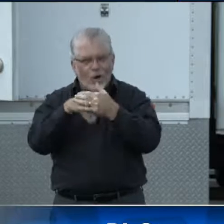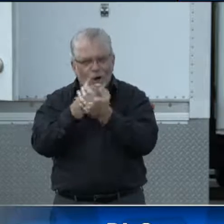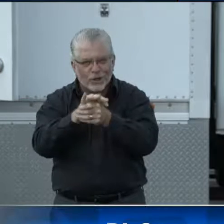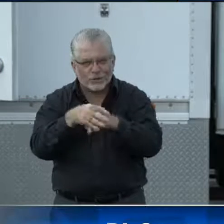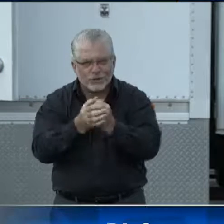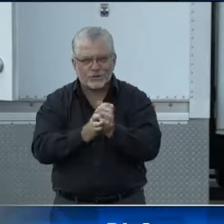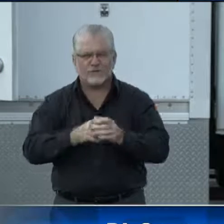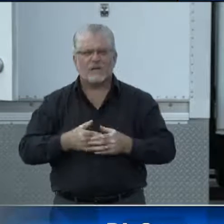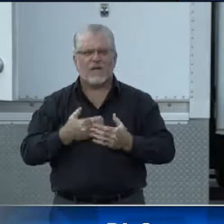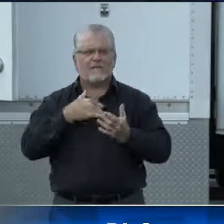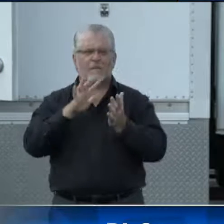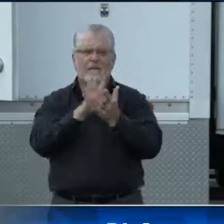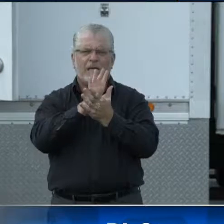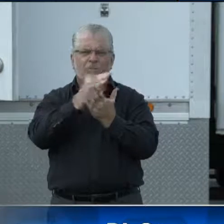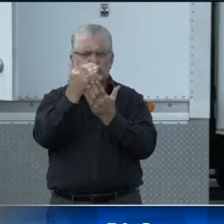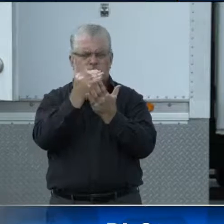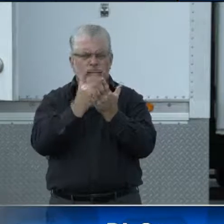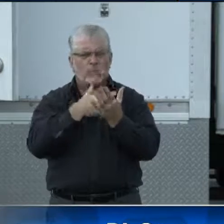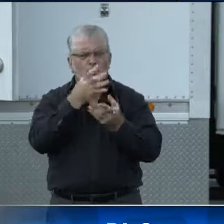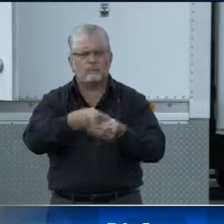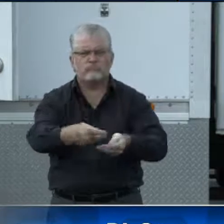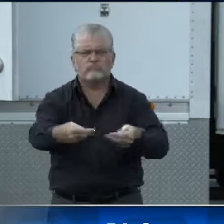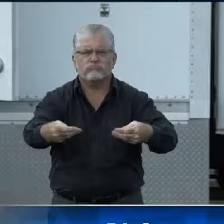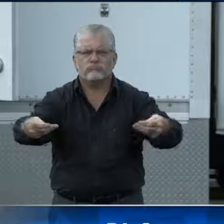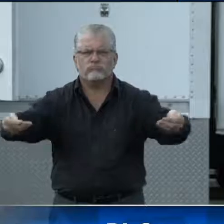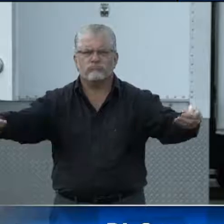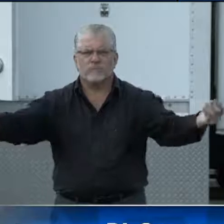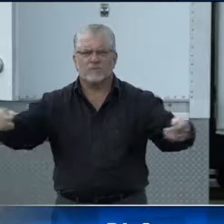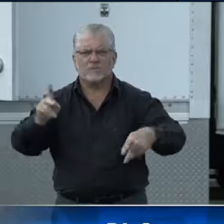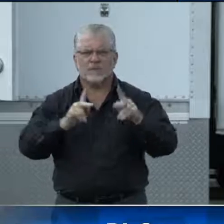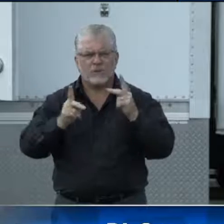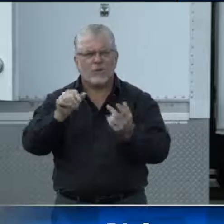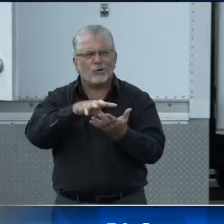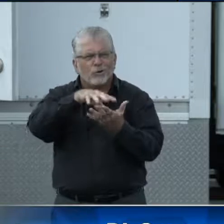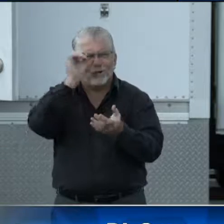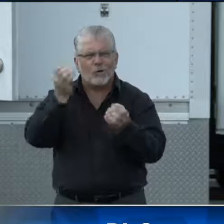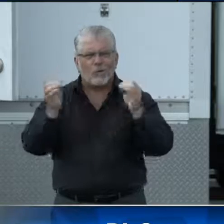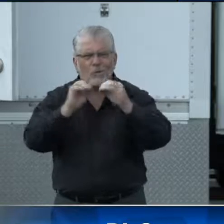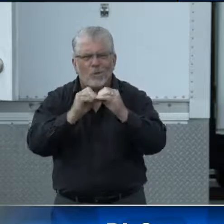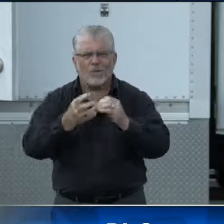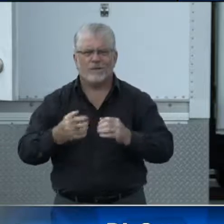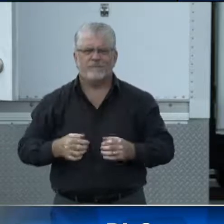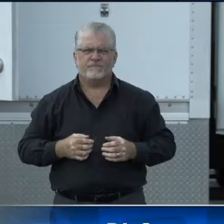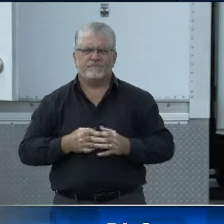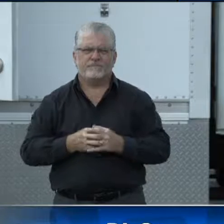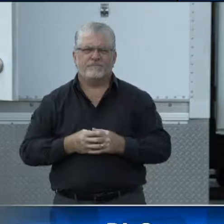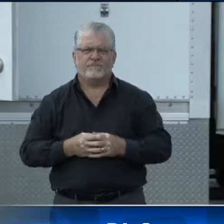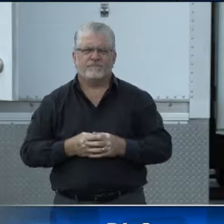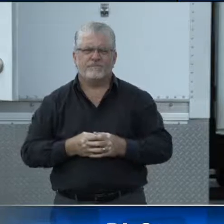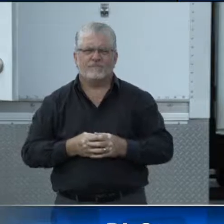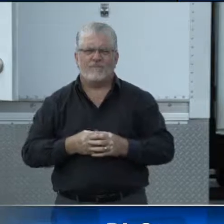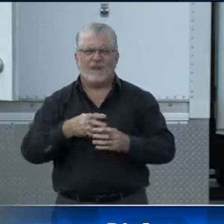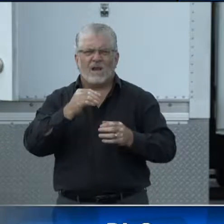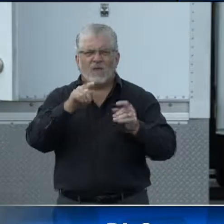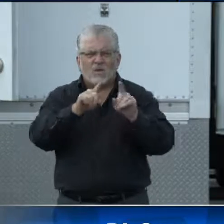as masks, hand sanitizers, and other resources to